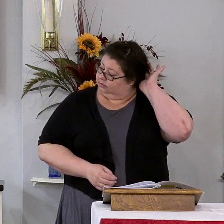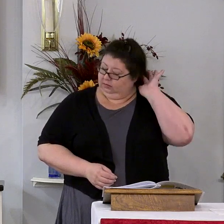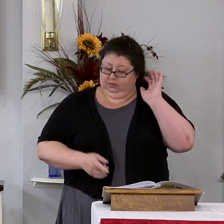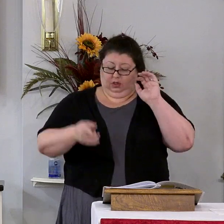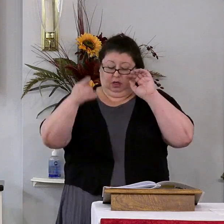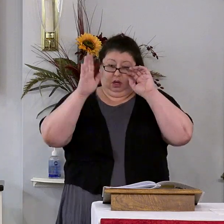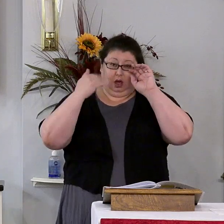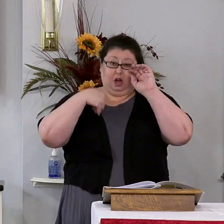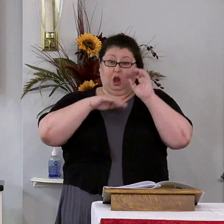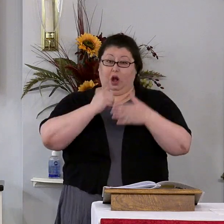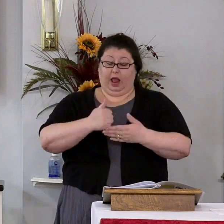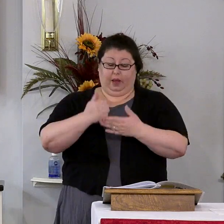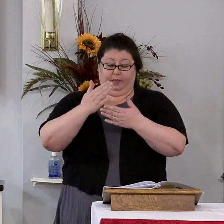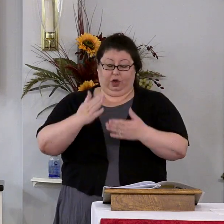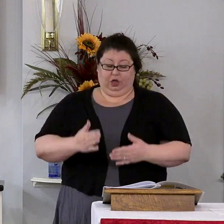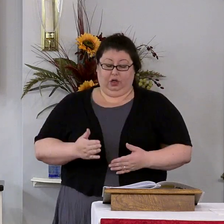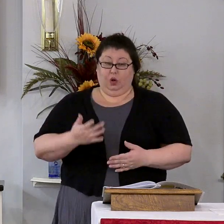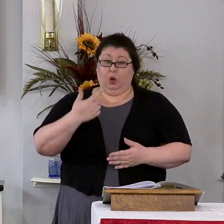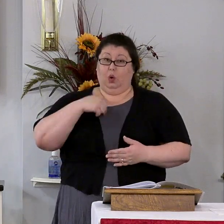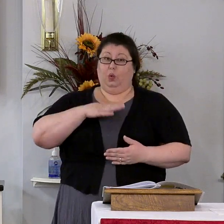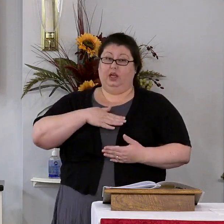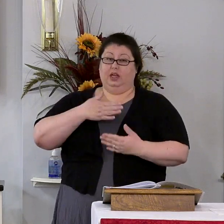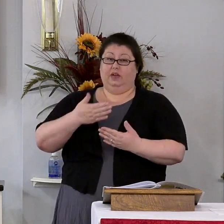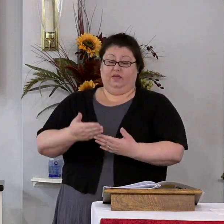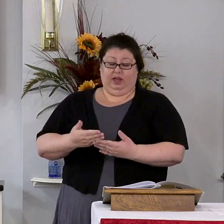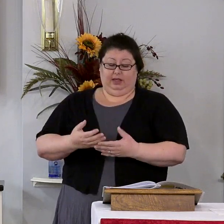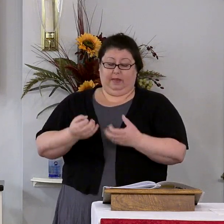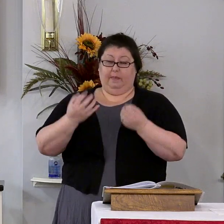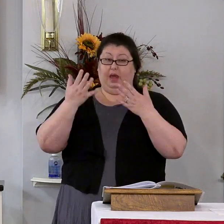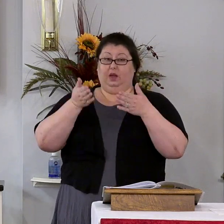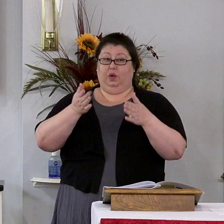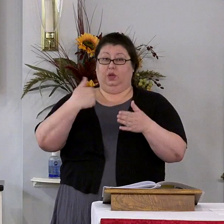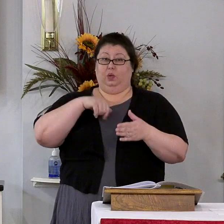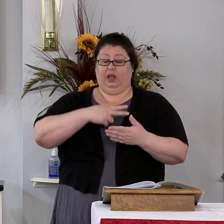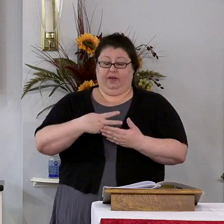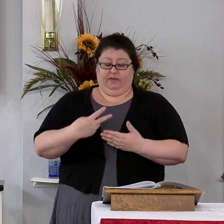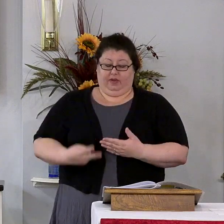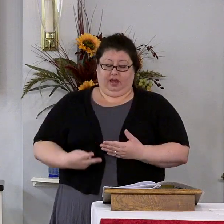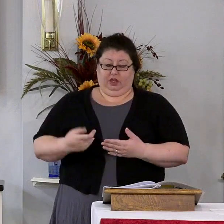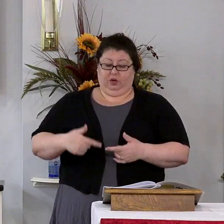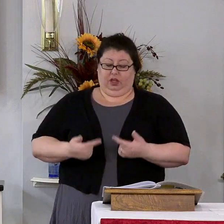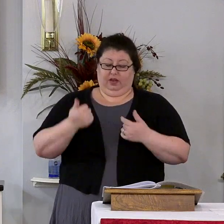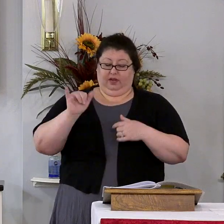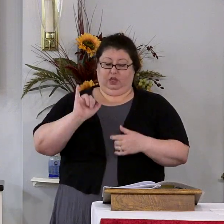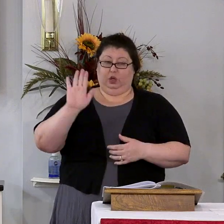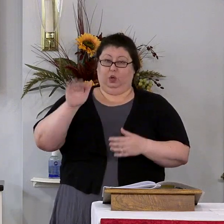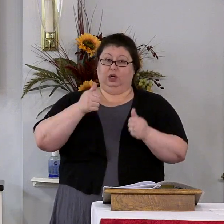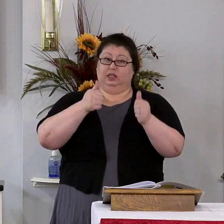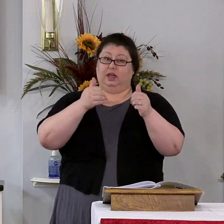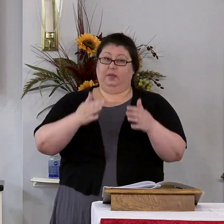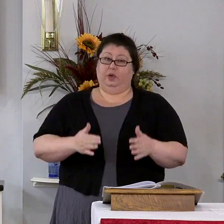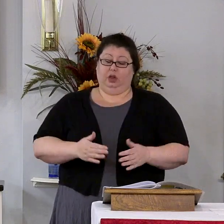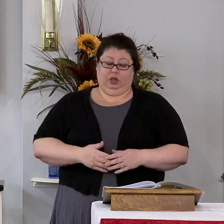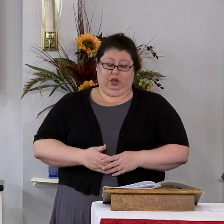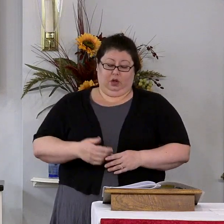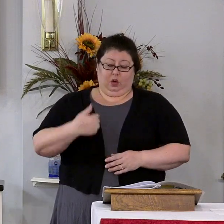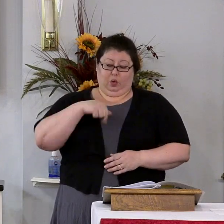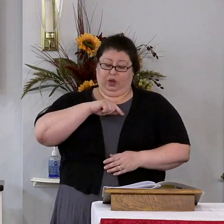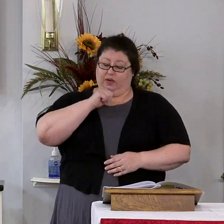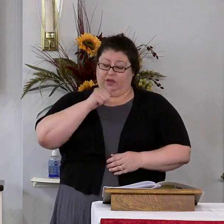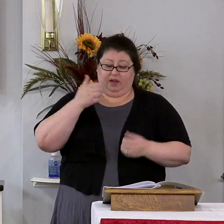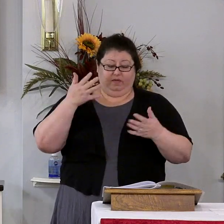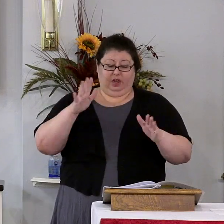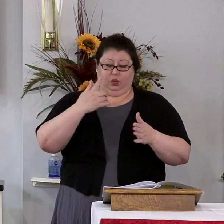God, our helper, we confess the many ways we have failed to live as your disciples. We have